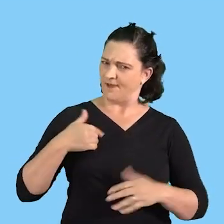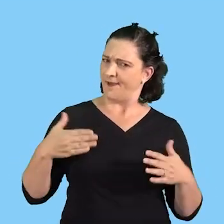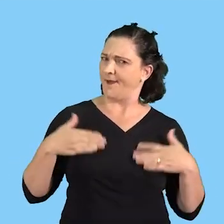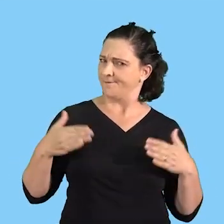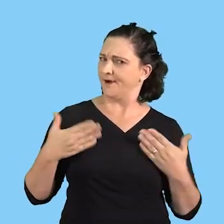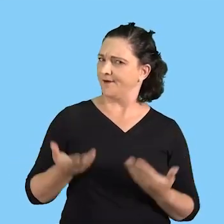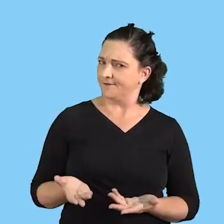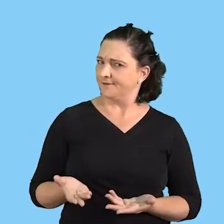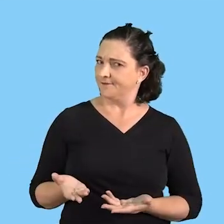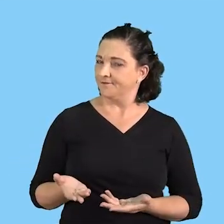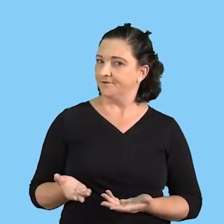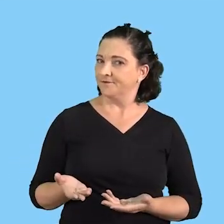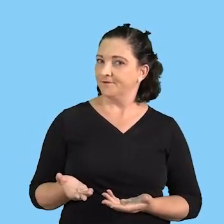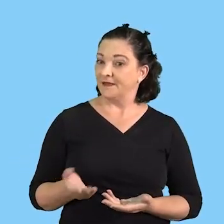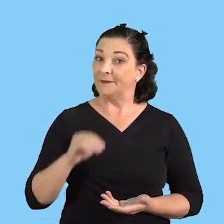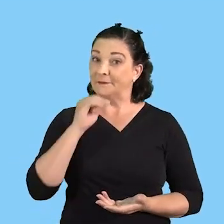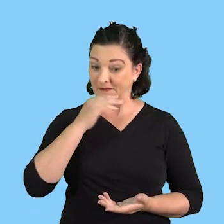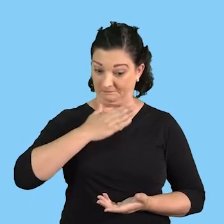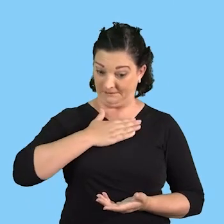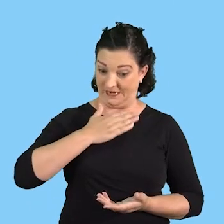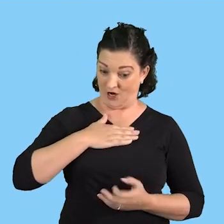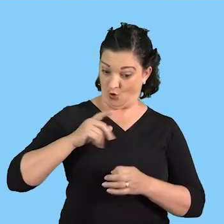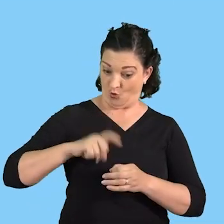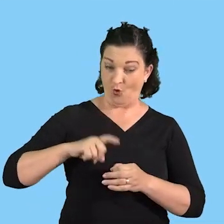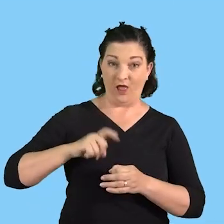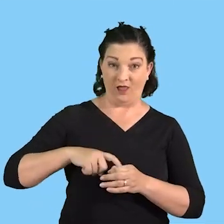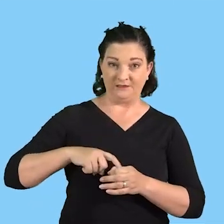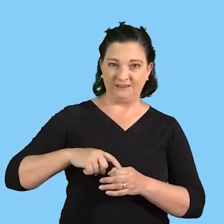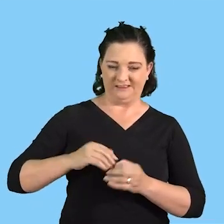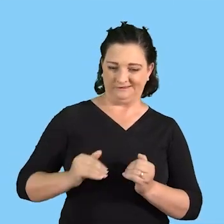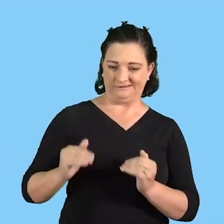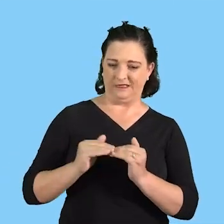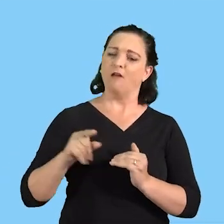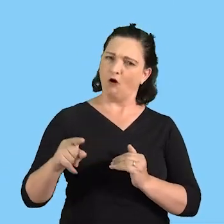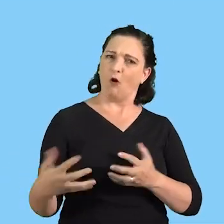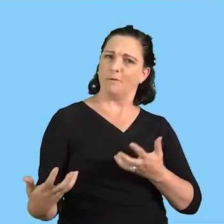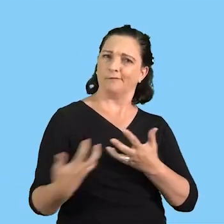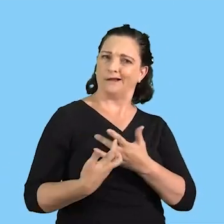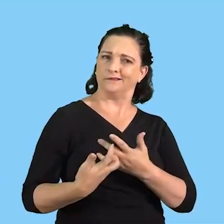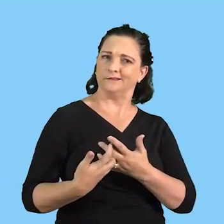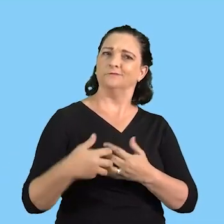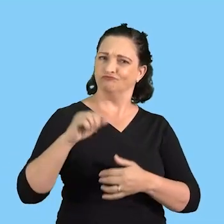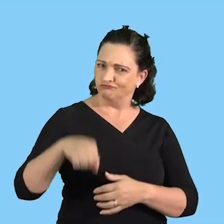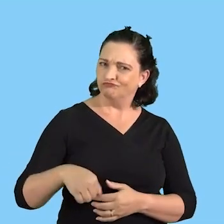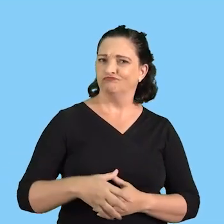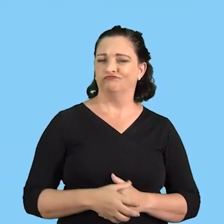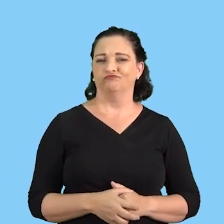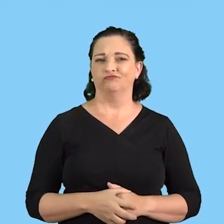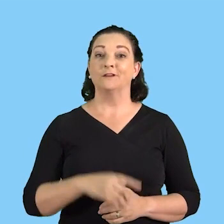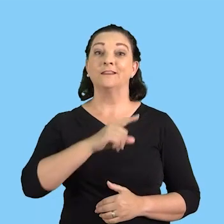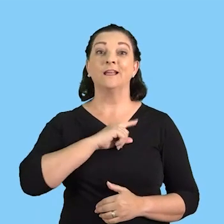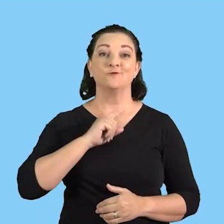me happy, then it means that it has met the quality standards, and that product is then required or